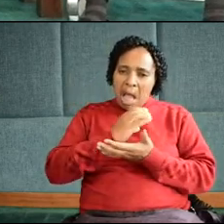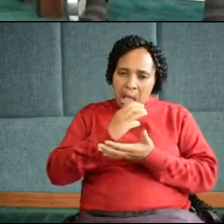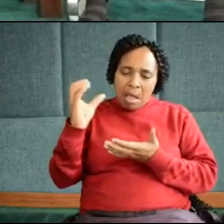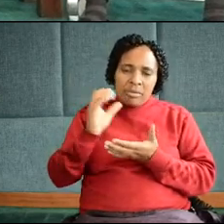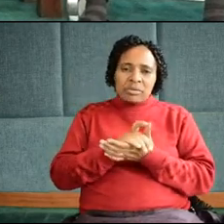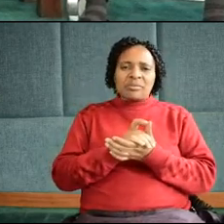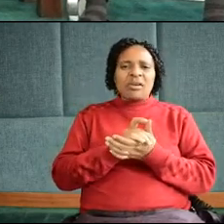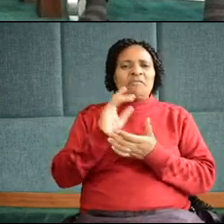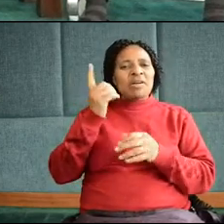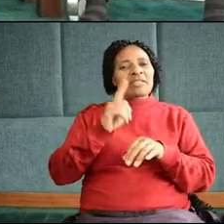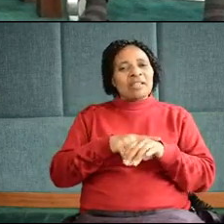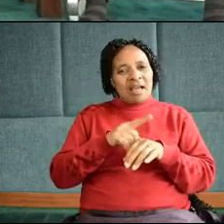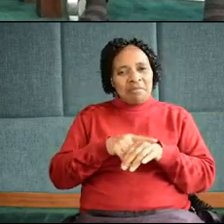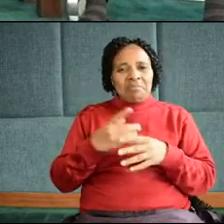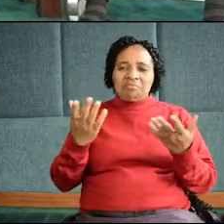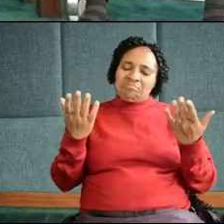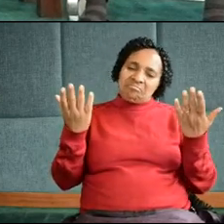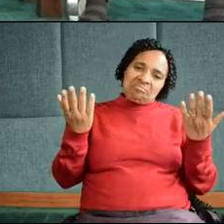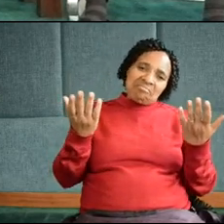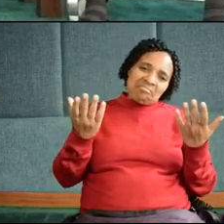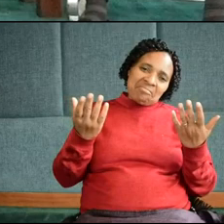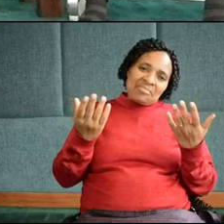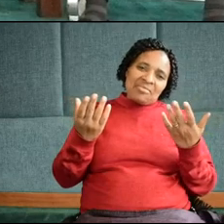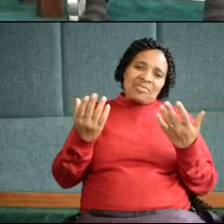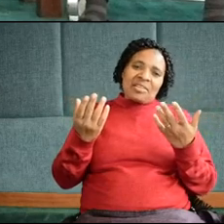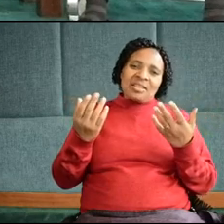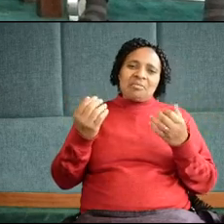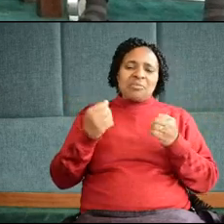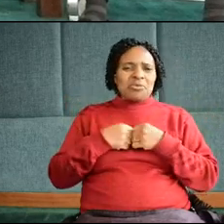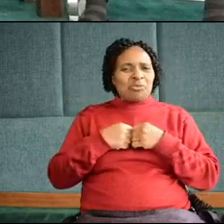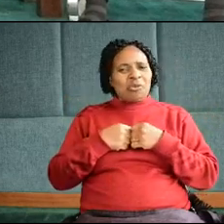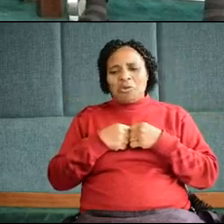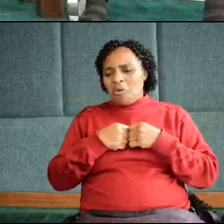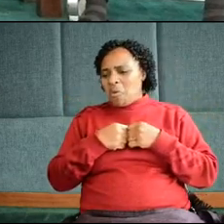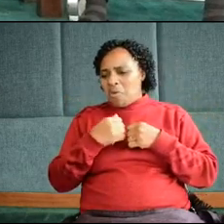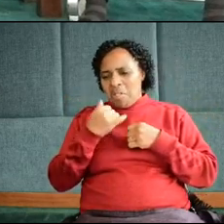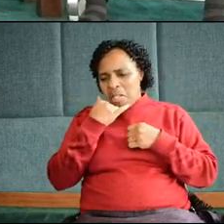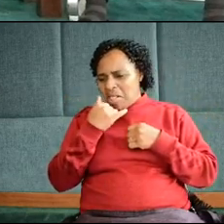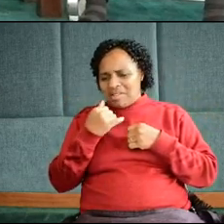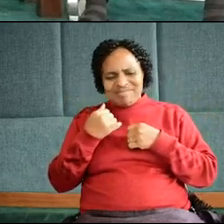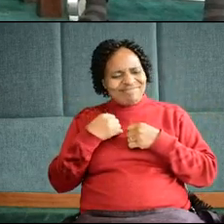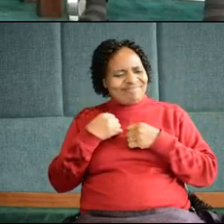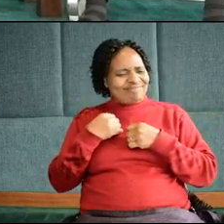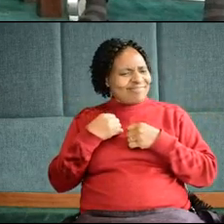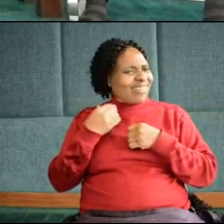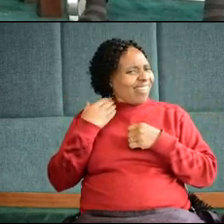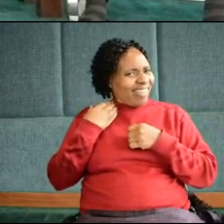Mm-hmm. First time, your conscience will really hit at you.